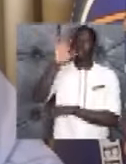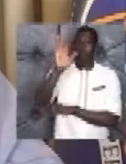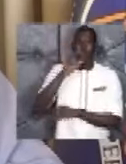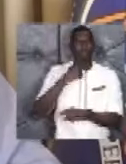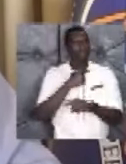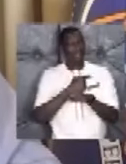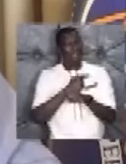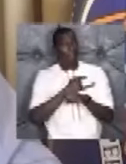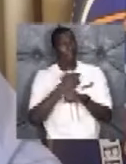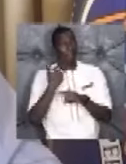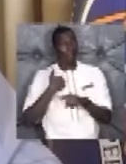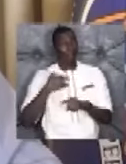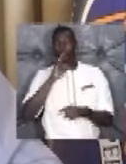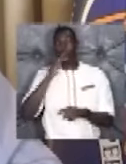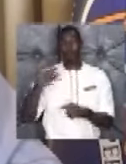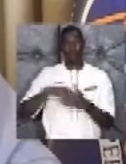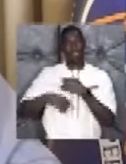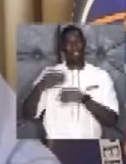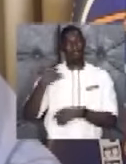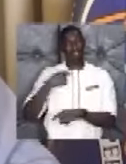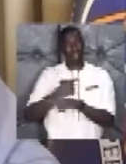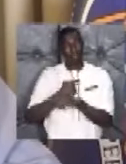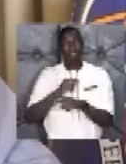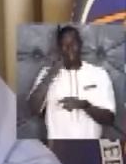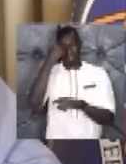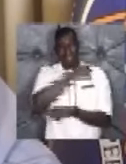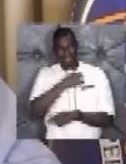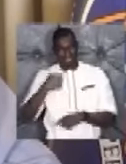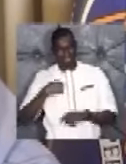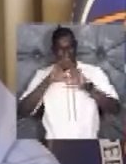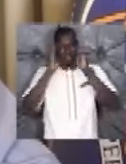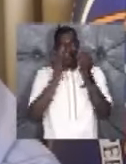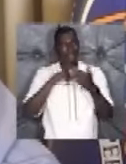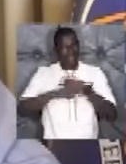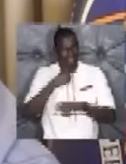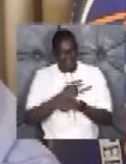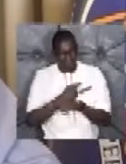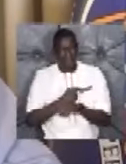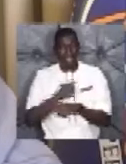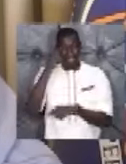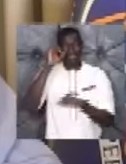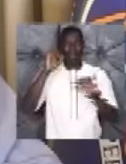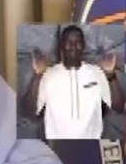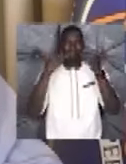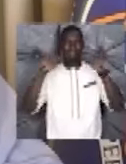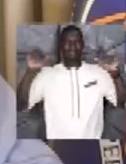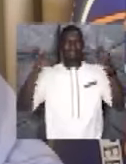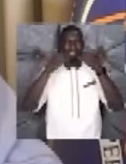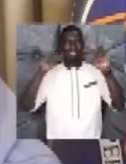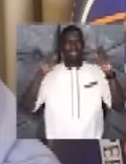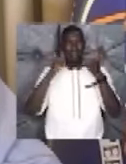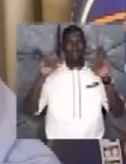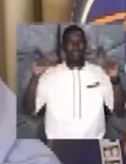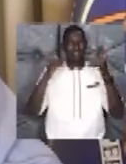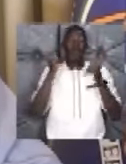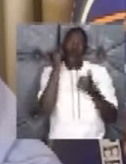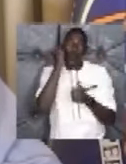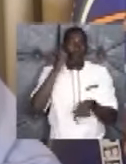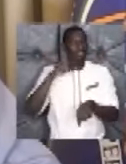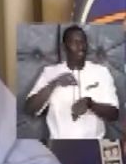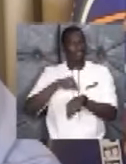Fellow Gambians, the Christian community of the Gambia, Christmas is always a moment